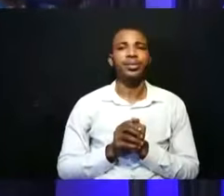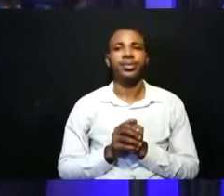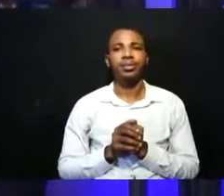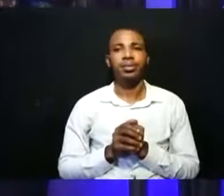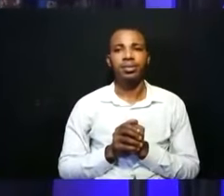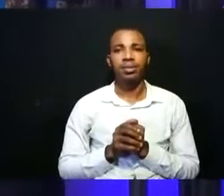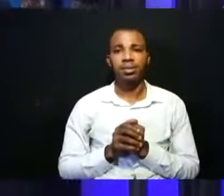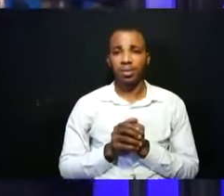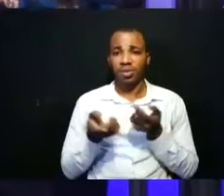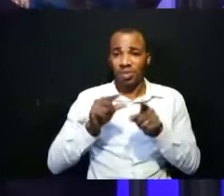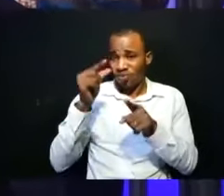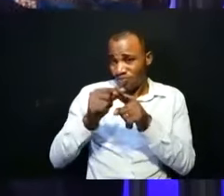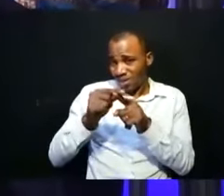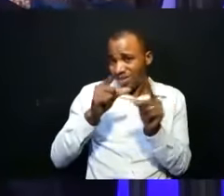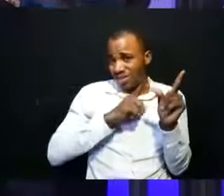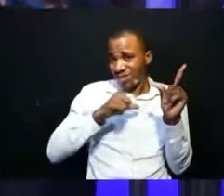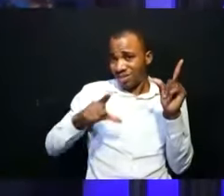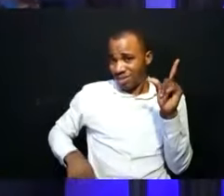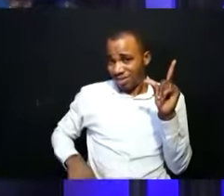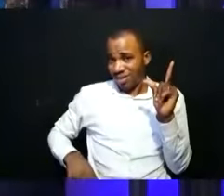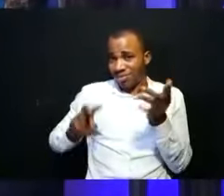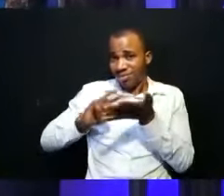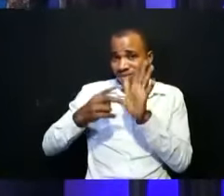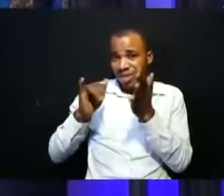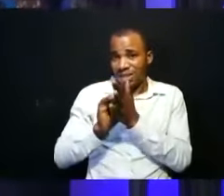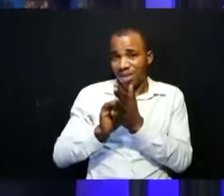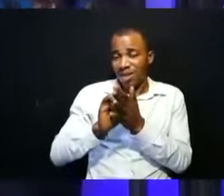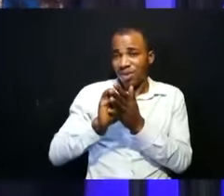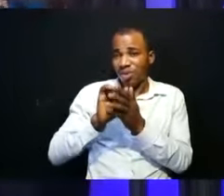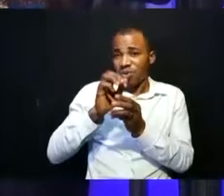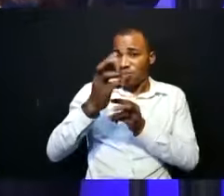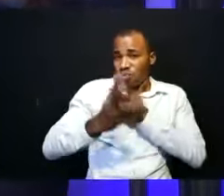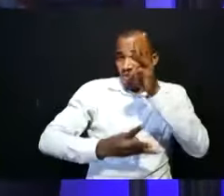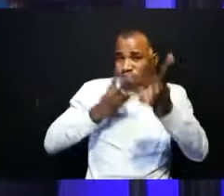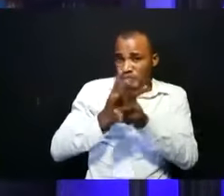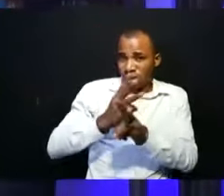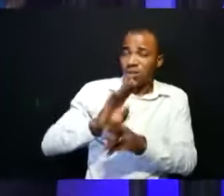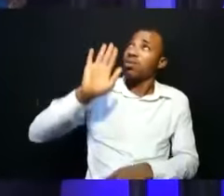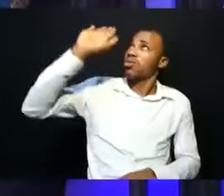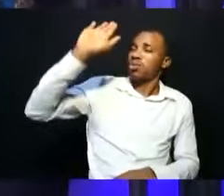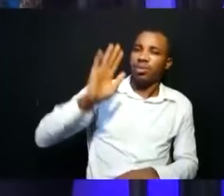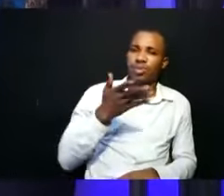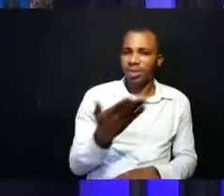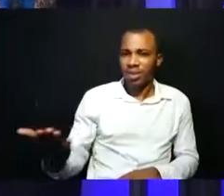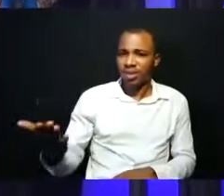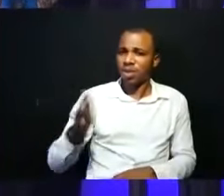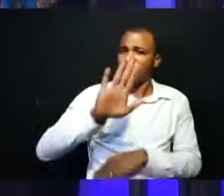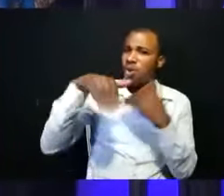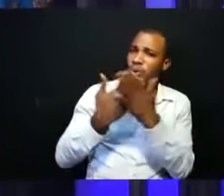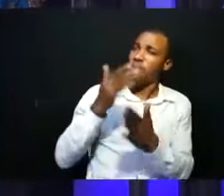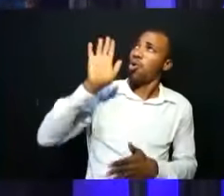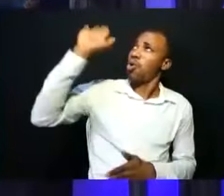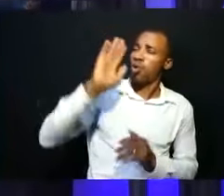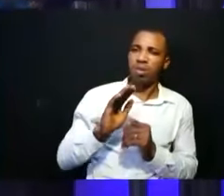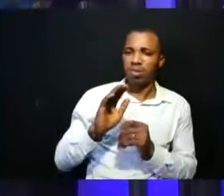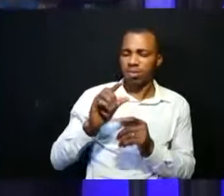When we say the Lord, we are talking about the owner of all things. The Lord